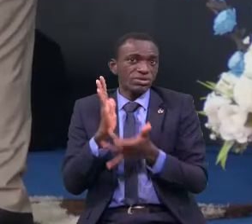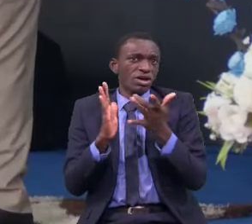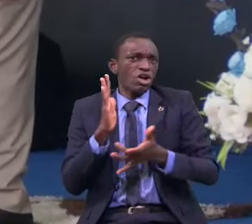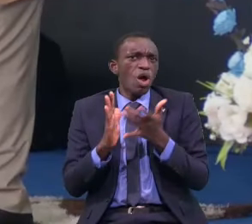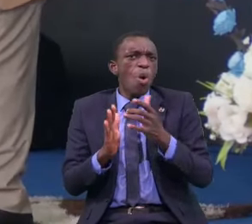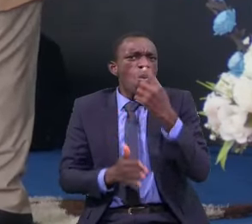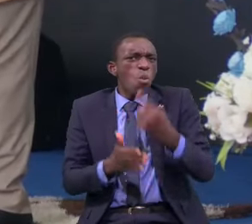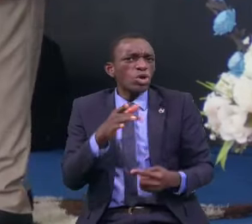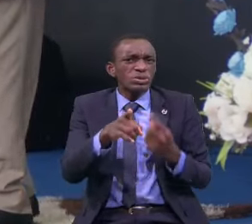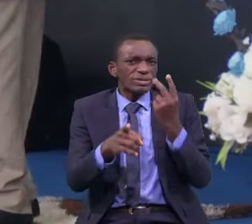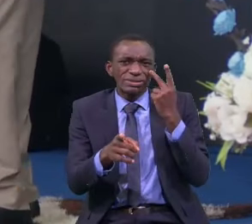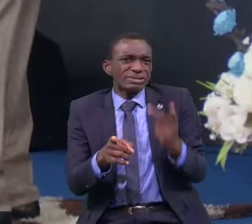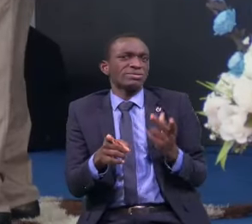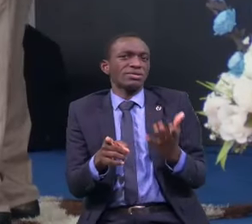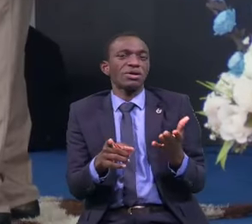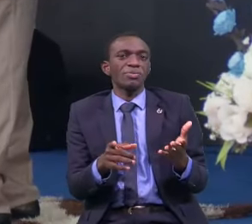See,